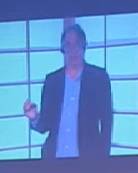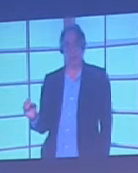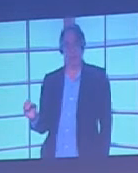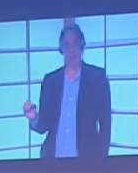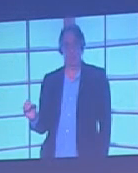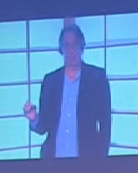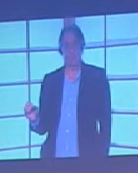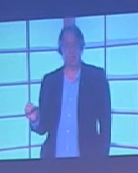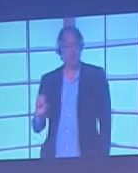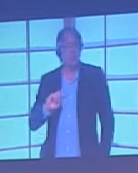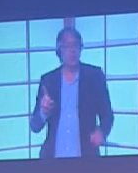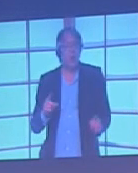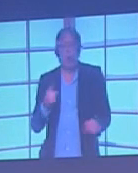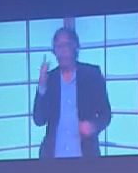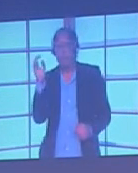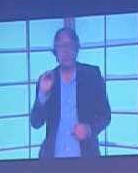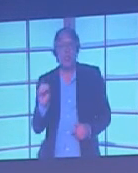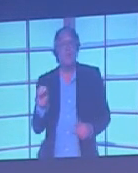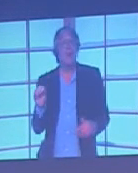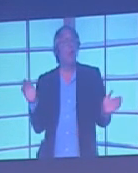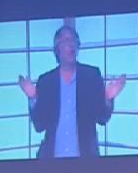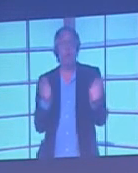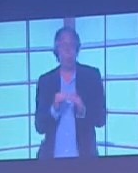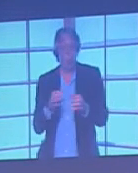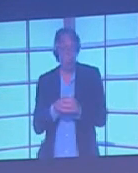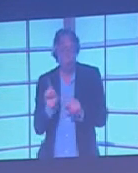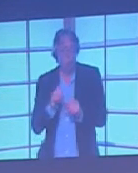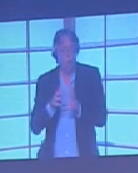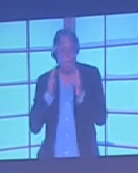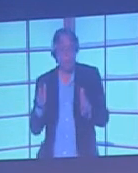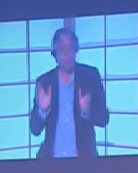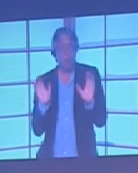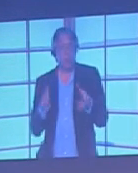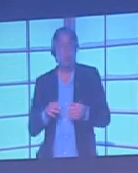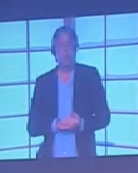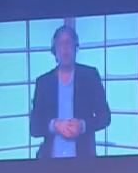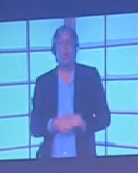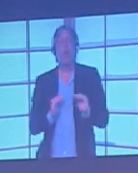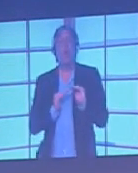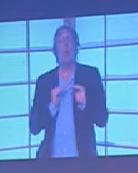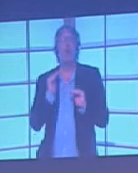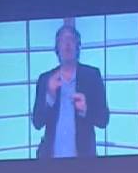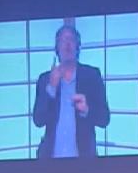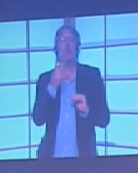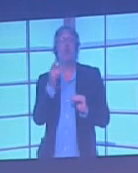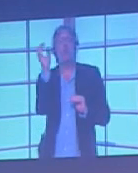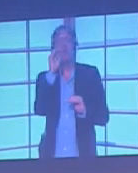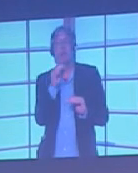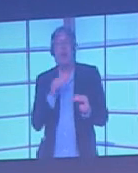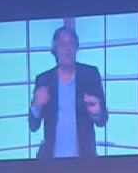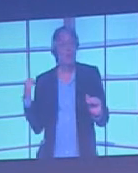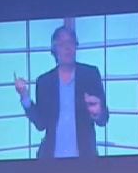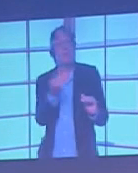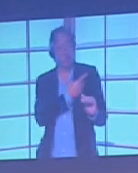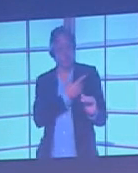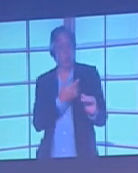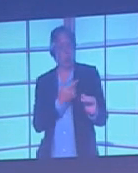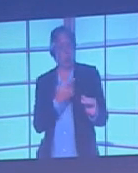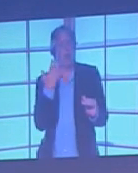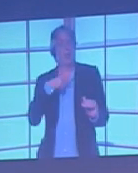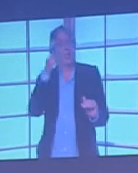number because it's a large number. More than 2% of us are learning or intellectually